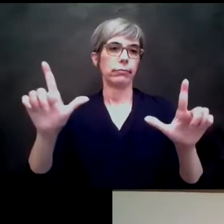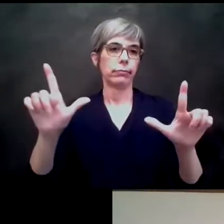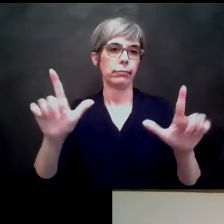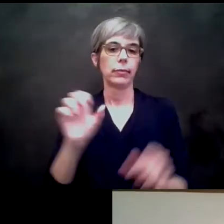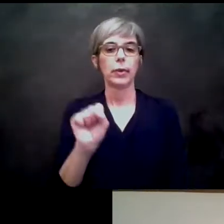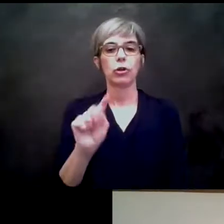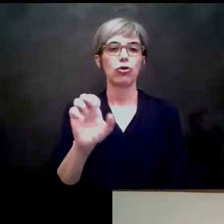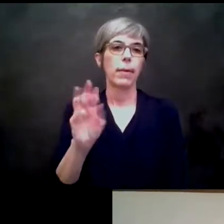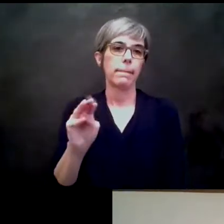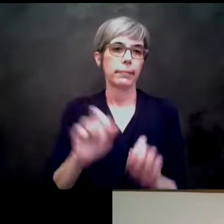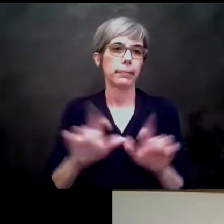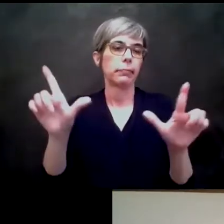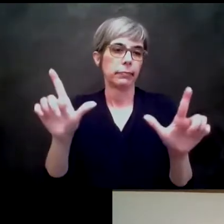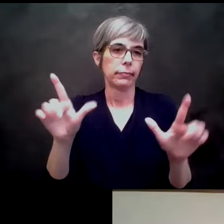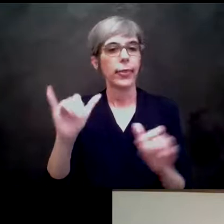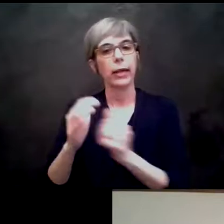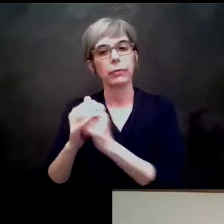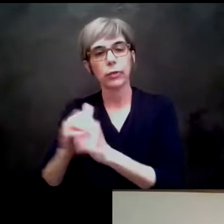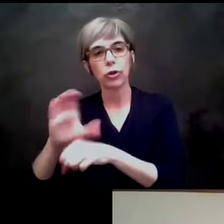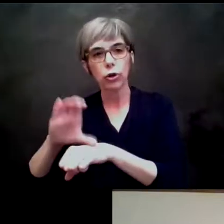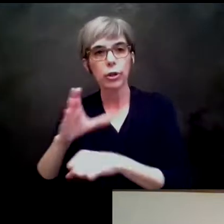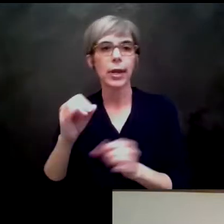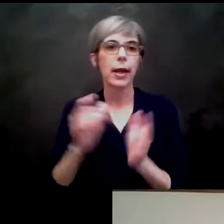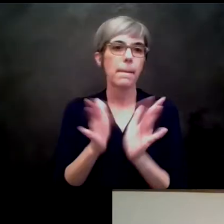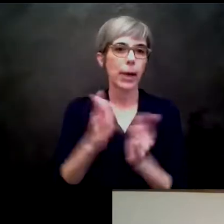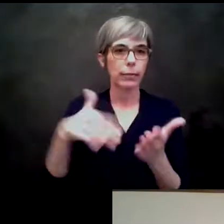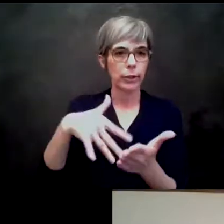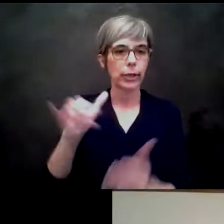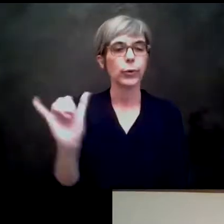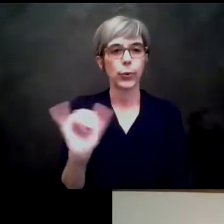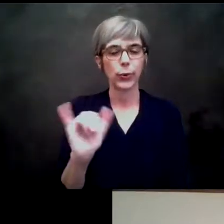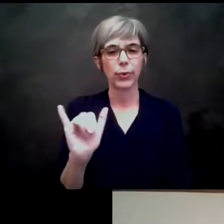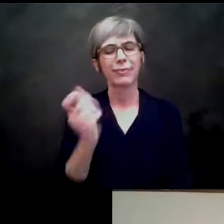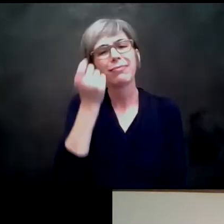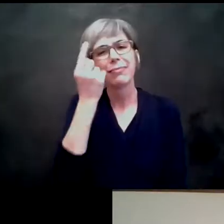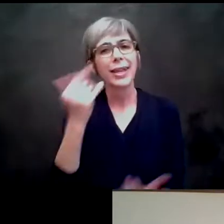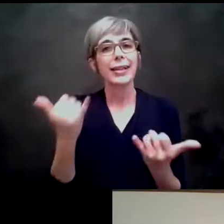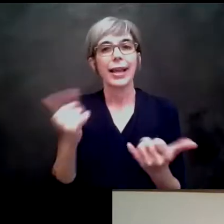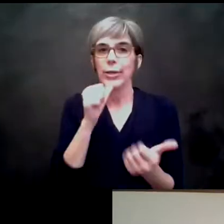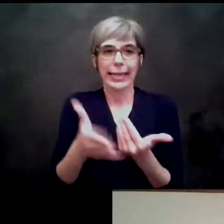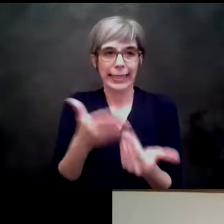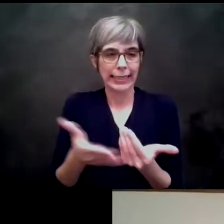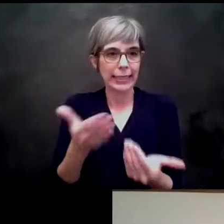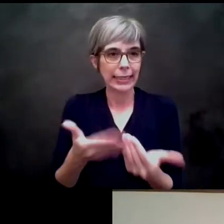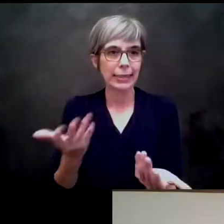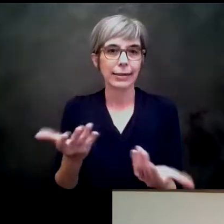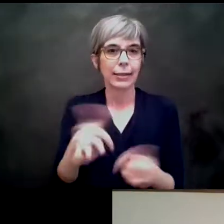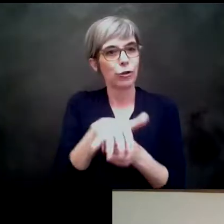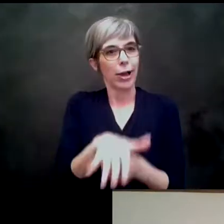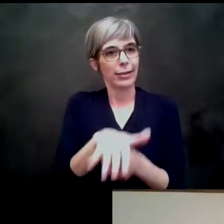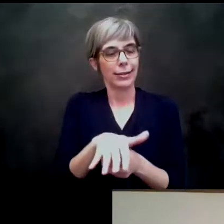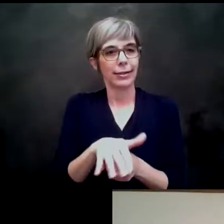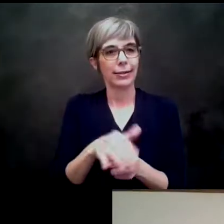so this has been a difficult time, as well as trying to ease the concerns and fears of those who